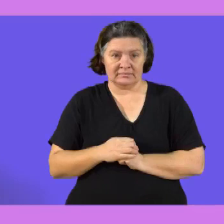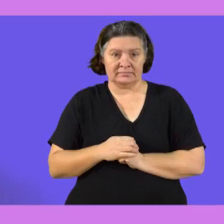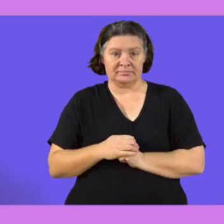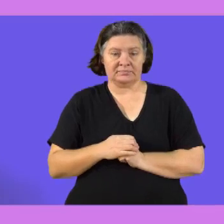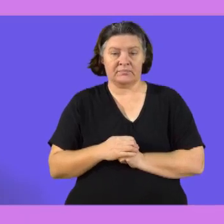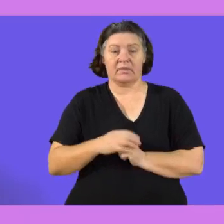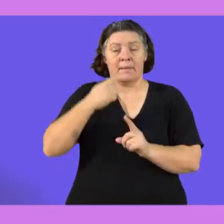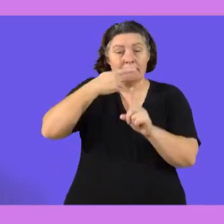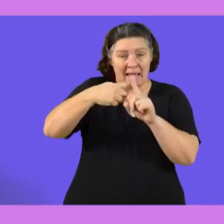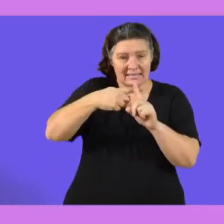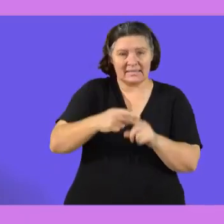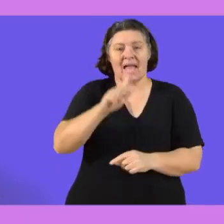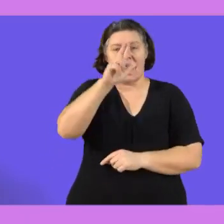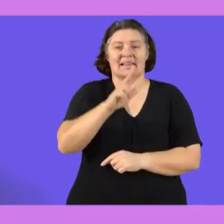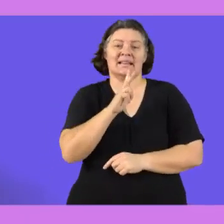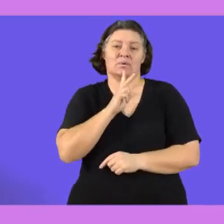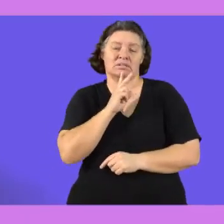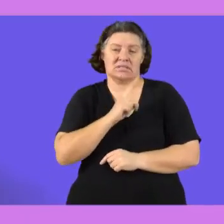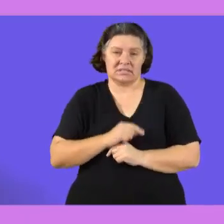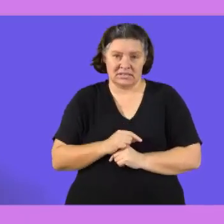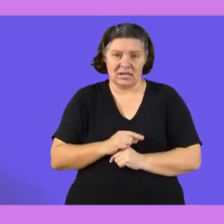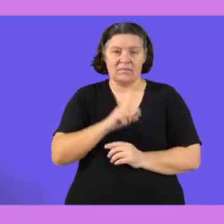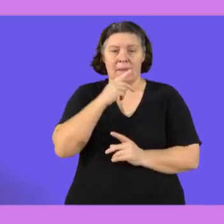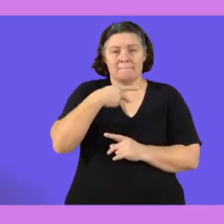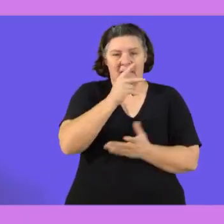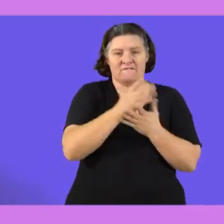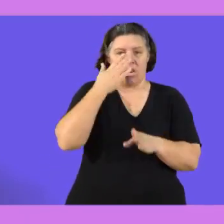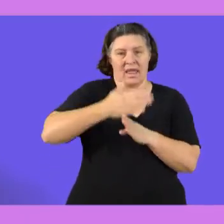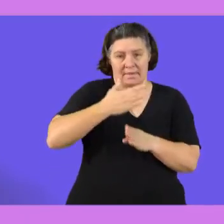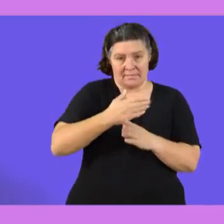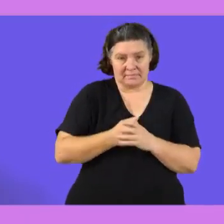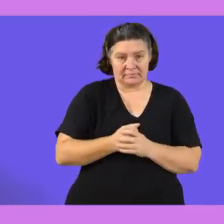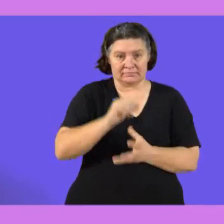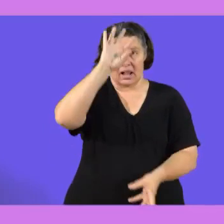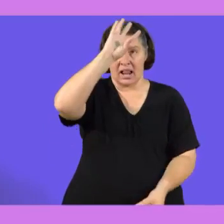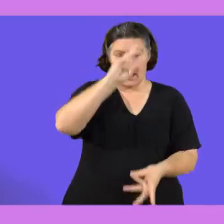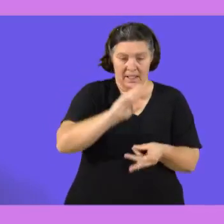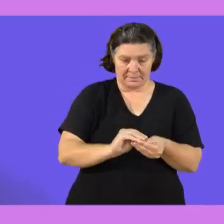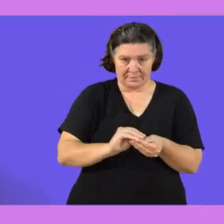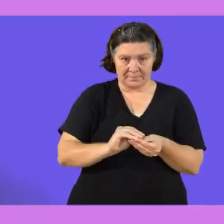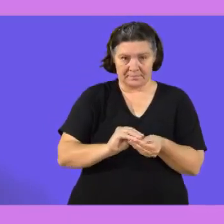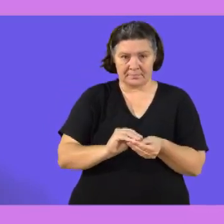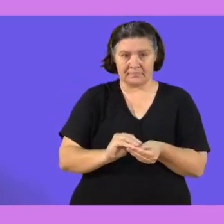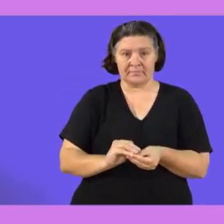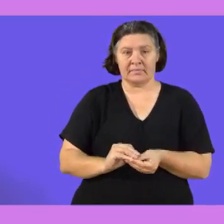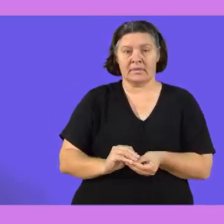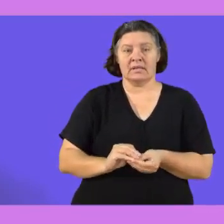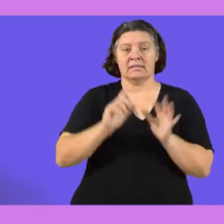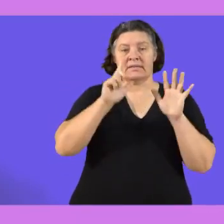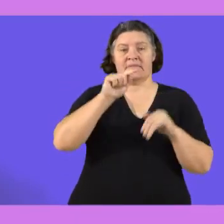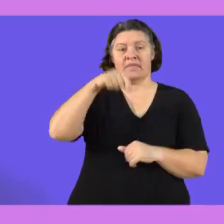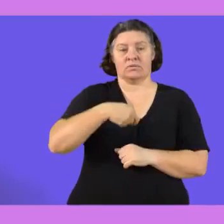899 Rand and 50 cents plus your 8,000 Rand that is being paid for the labor. Okay, so let's quickly add all of